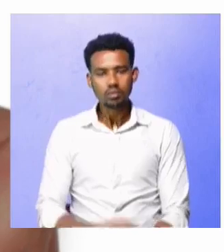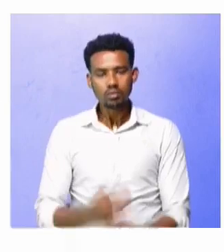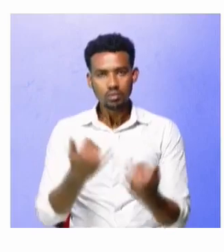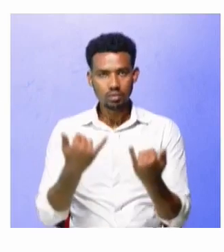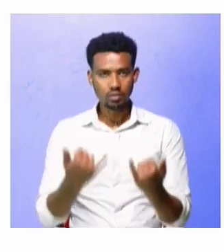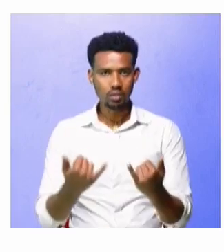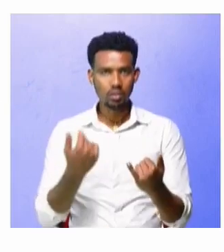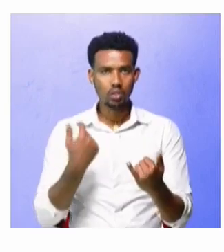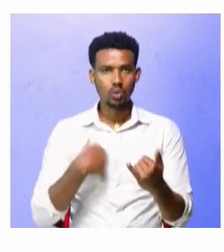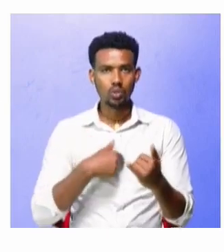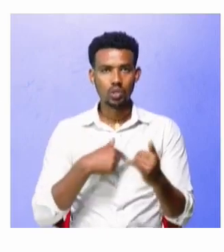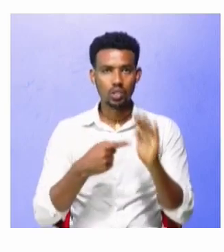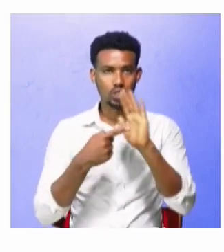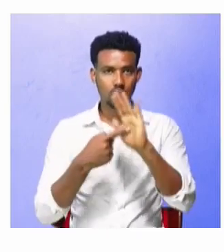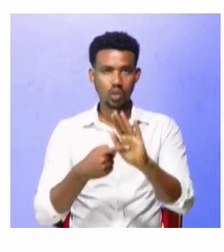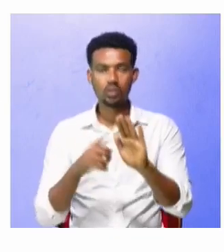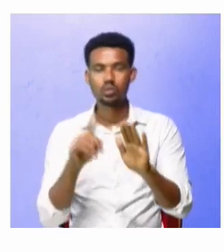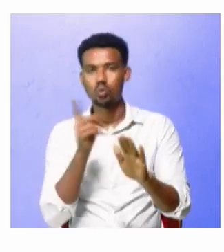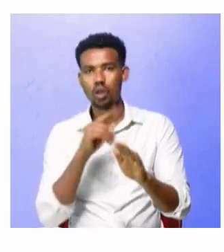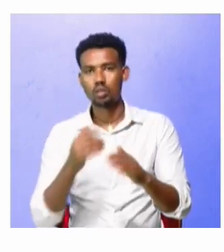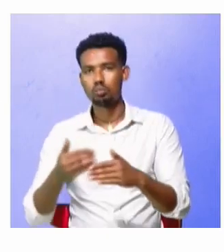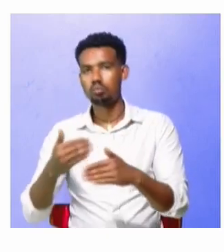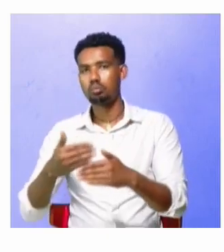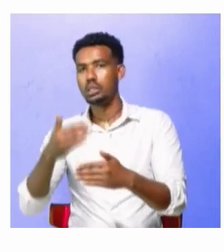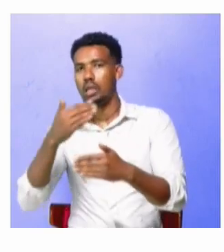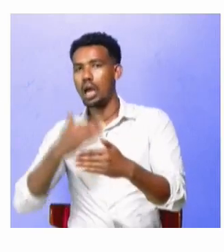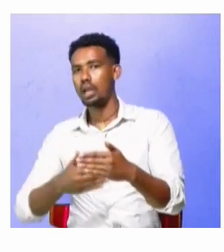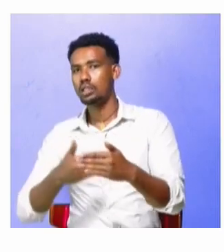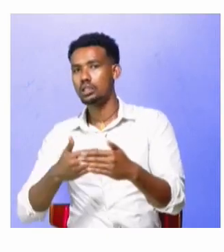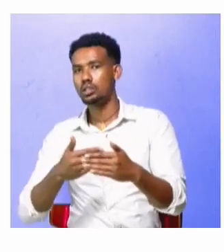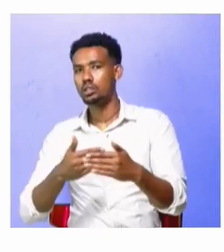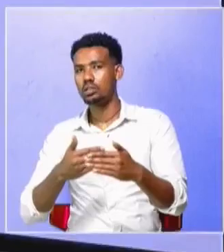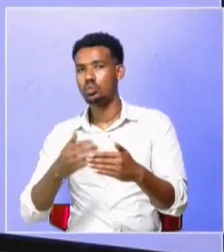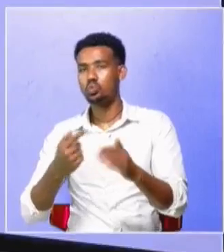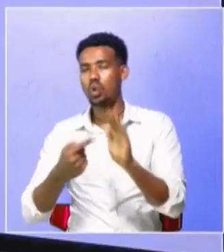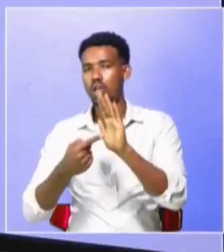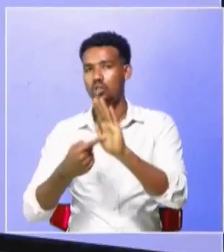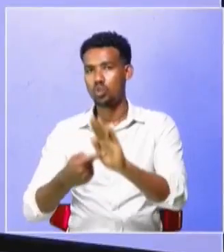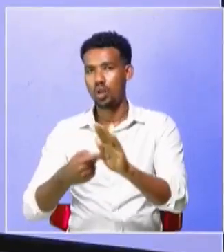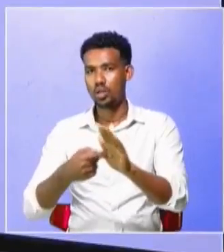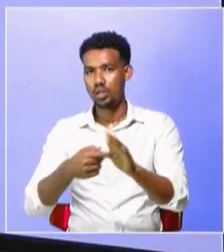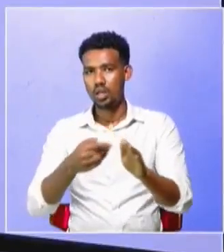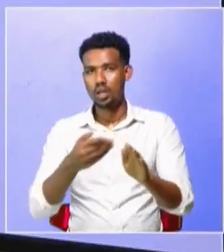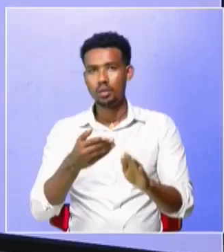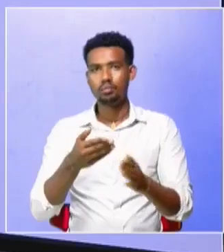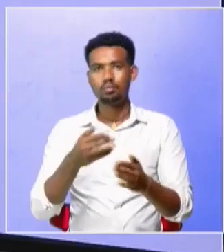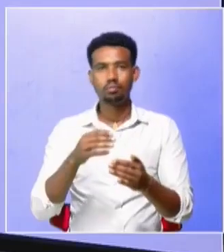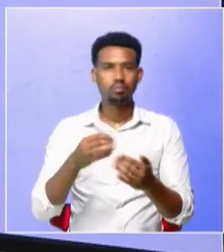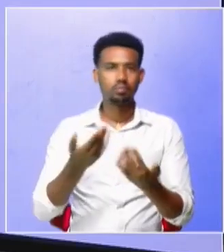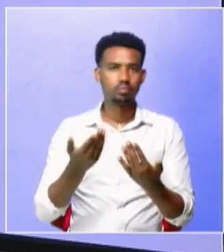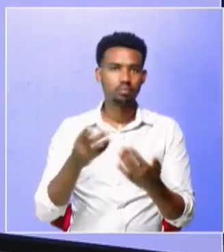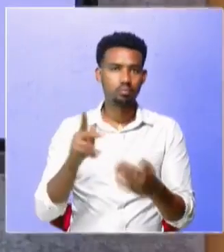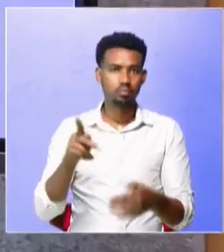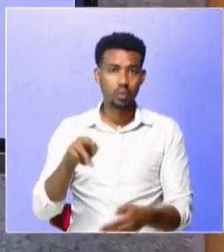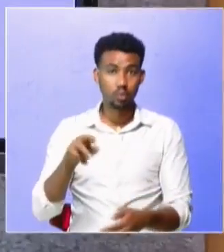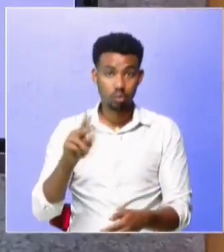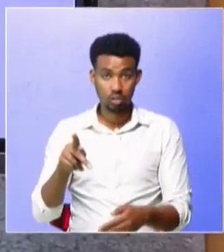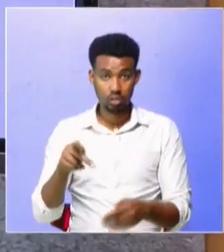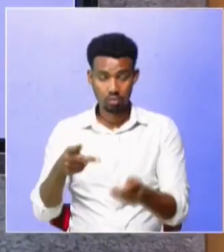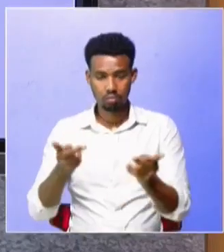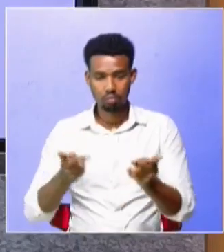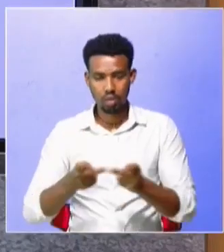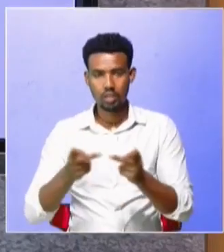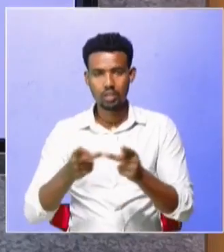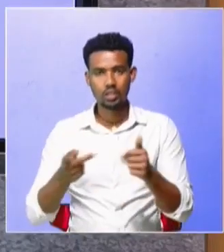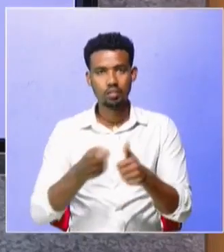Again, we are showing what? Behind, on, we are showing preposition of place.